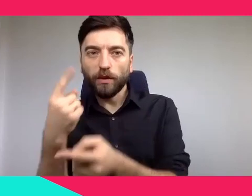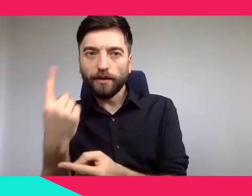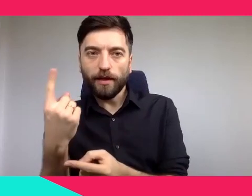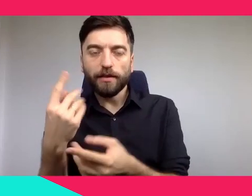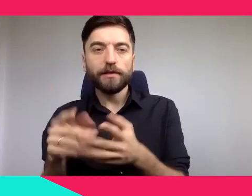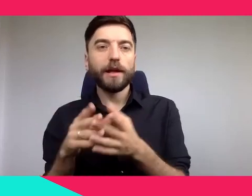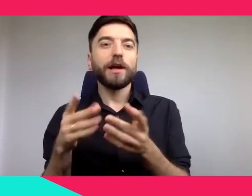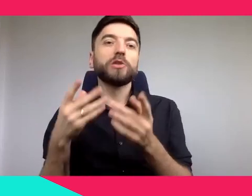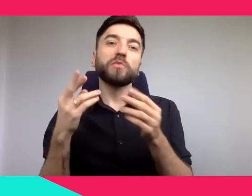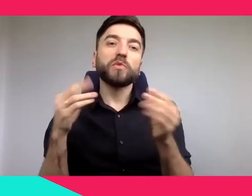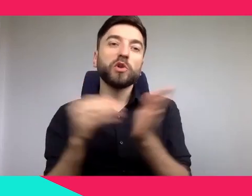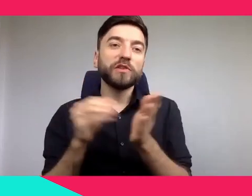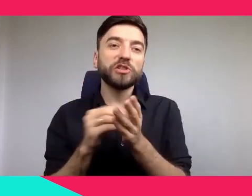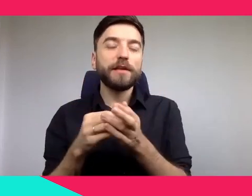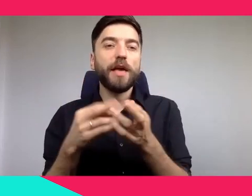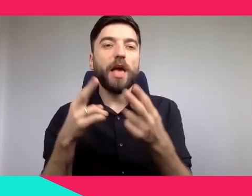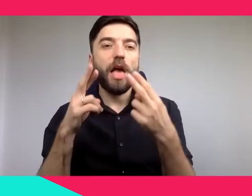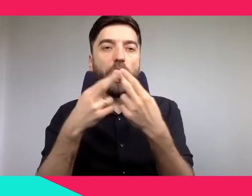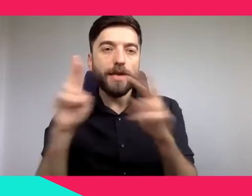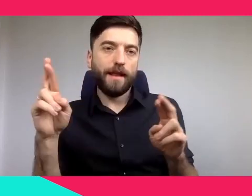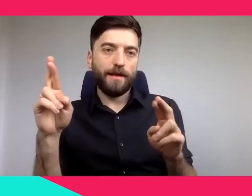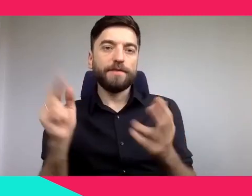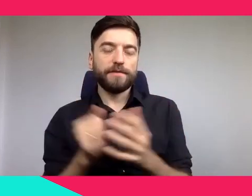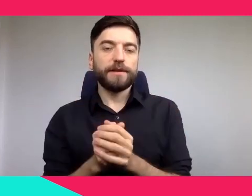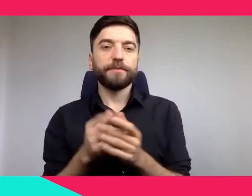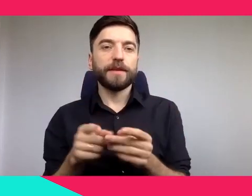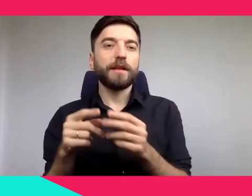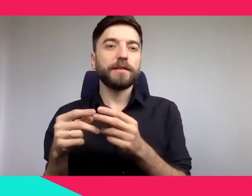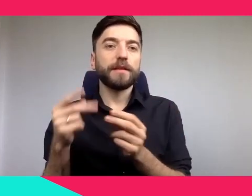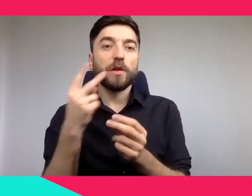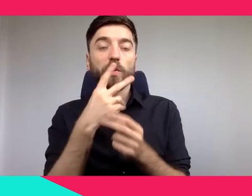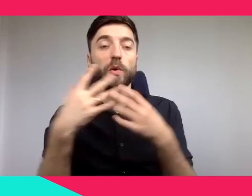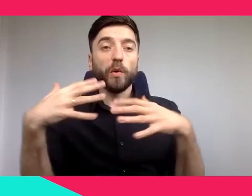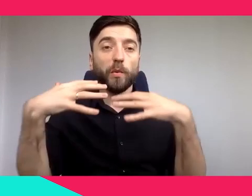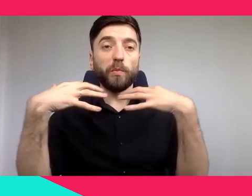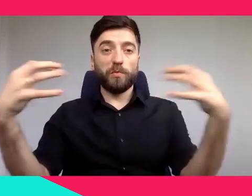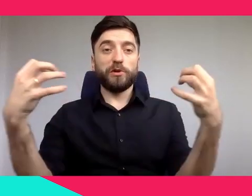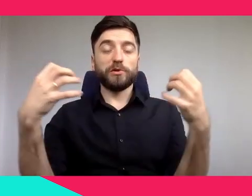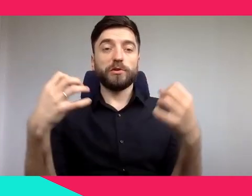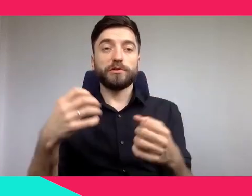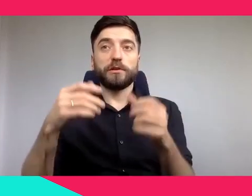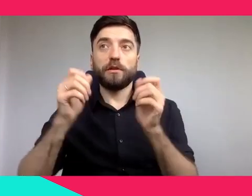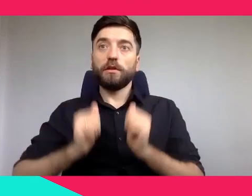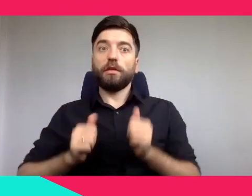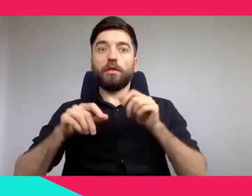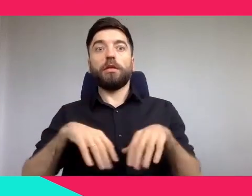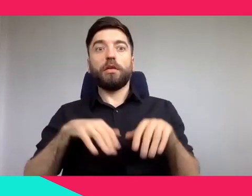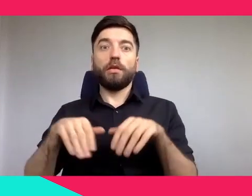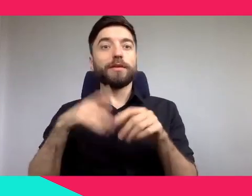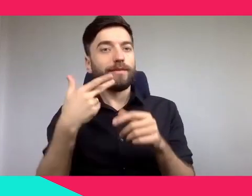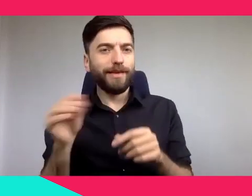have become a participating party in the museum experience. And I'm still trying to get to my next slide.